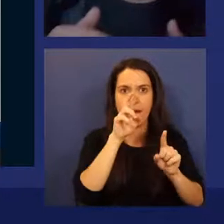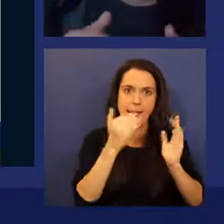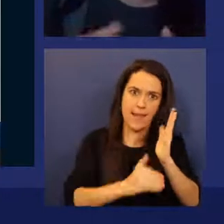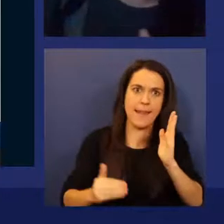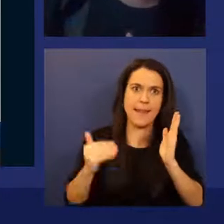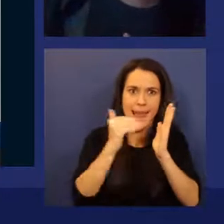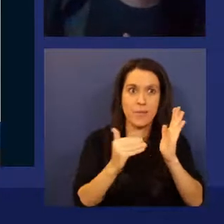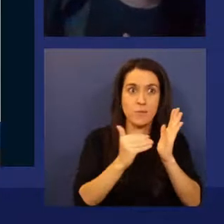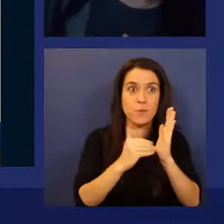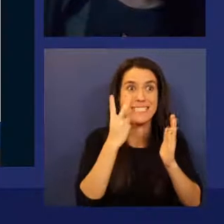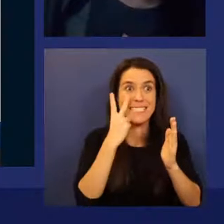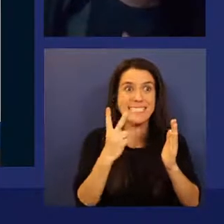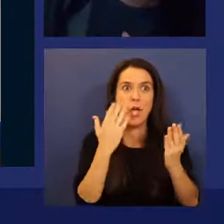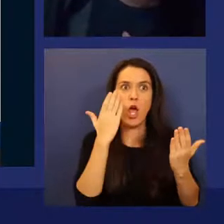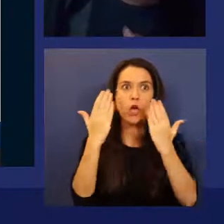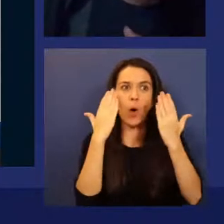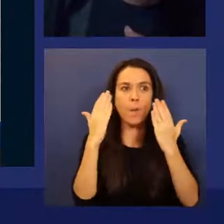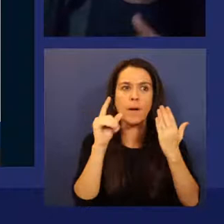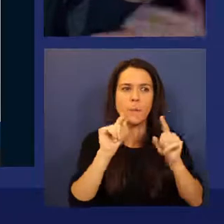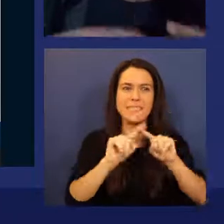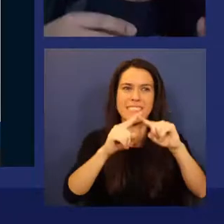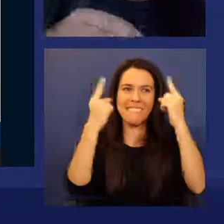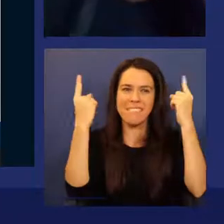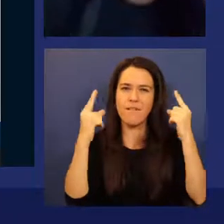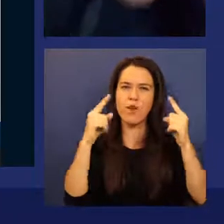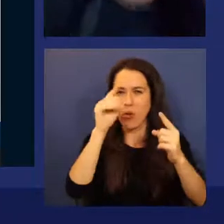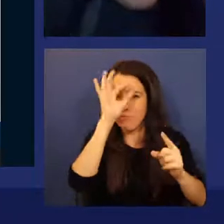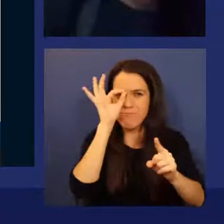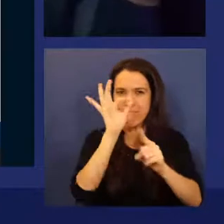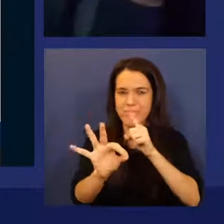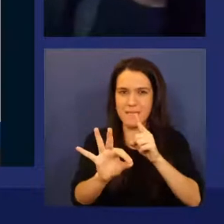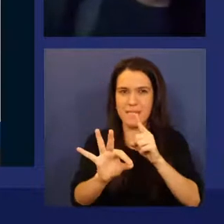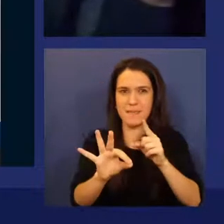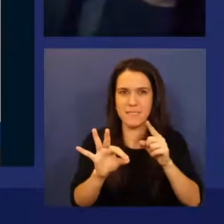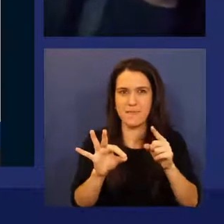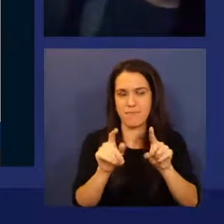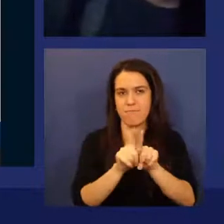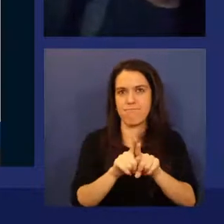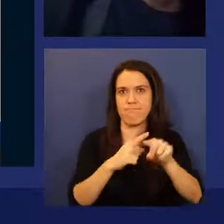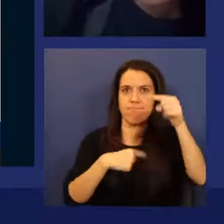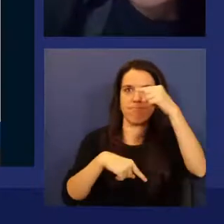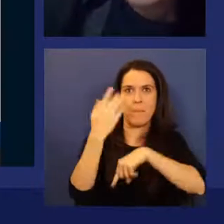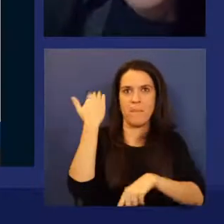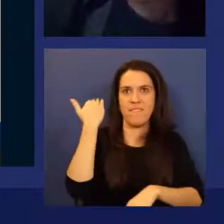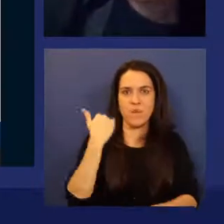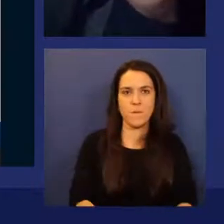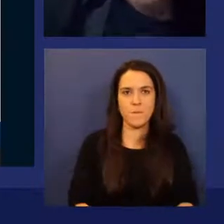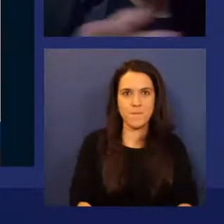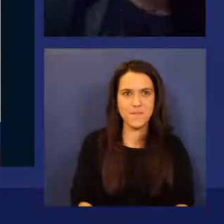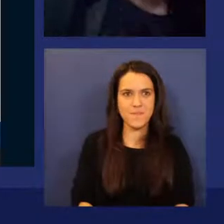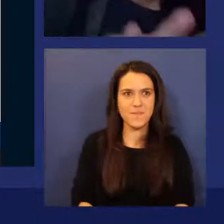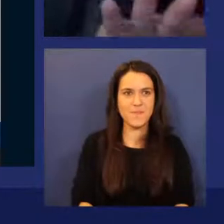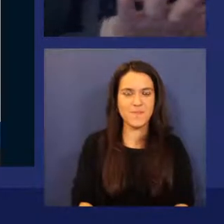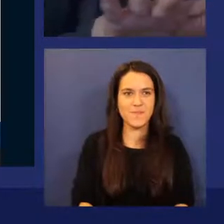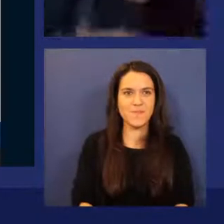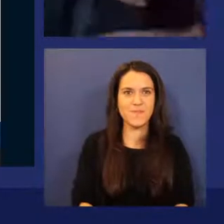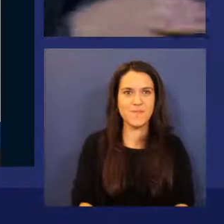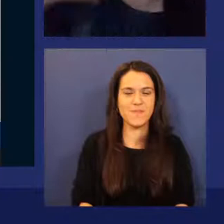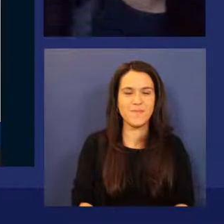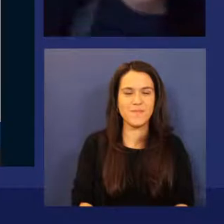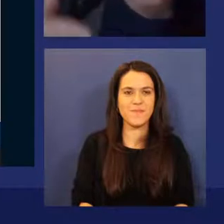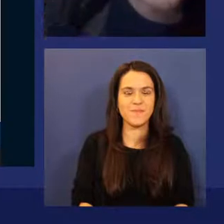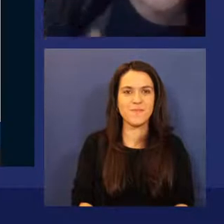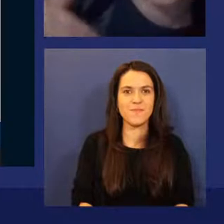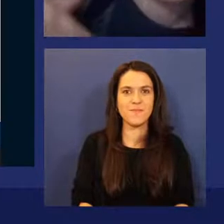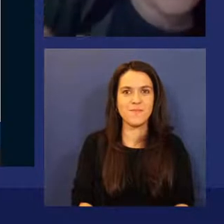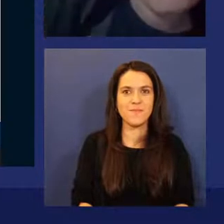nuanced decision-making to be more accurate as the model starts to evaluate these images. So it's just kind of, I like being